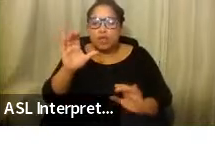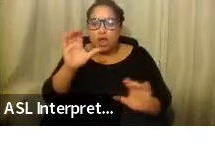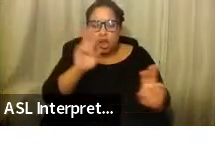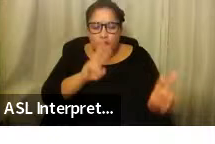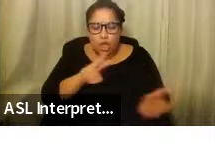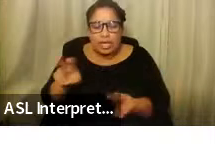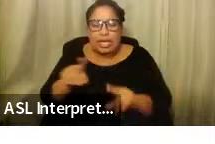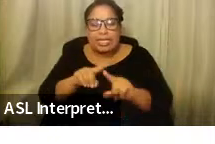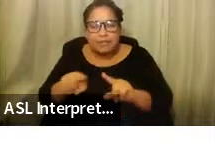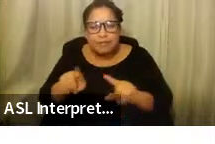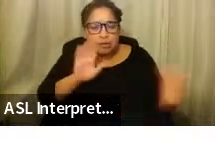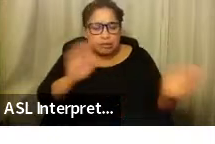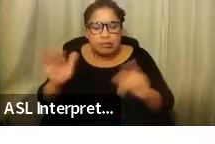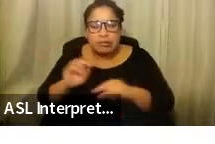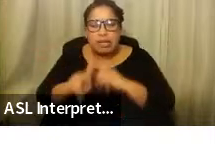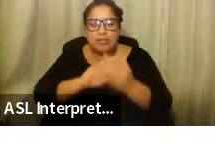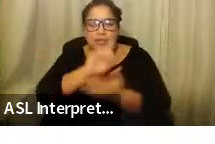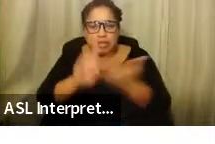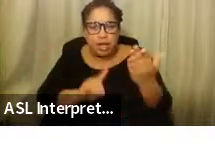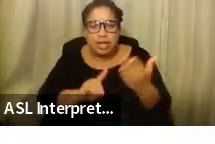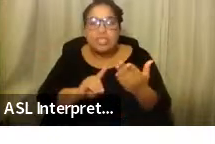at all of them. And